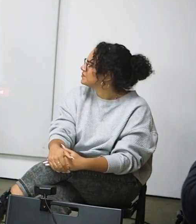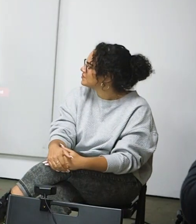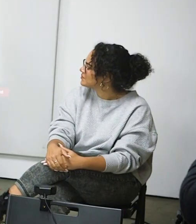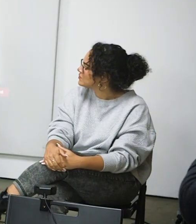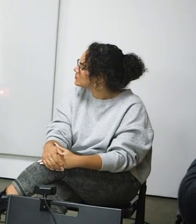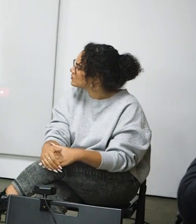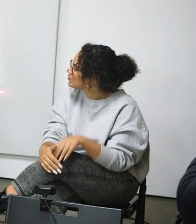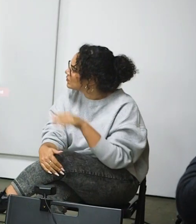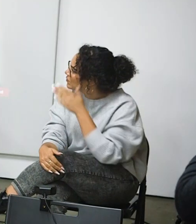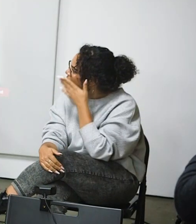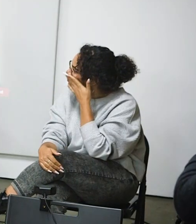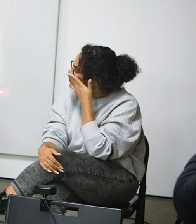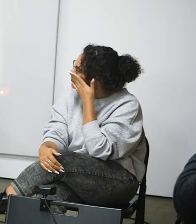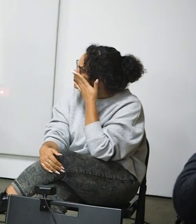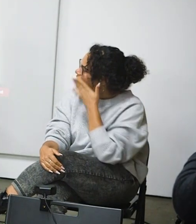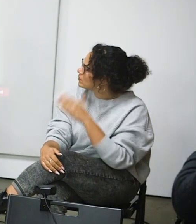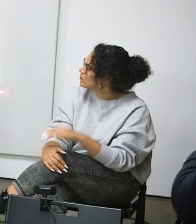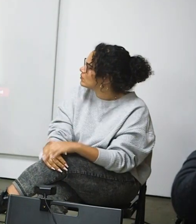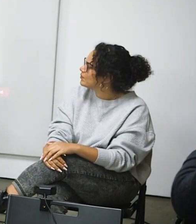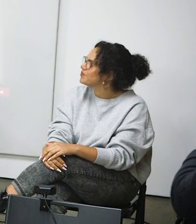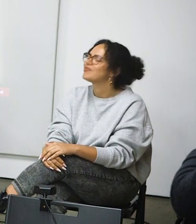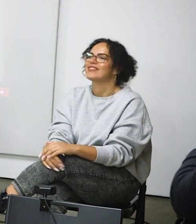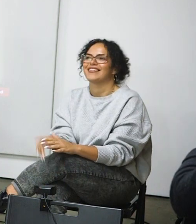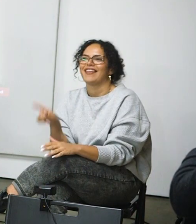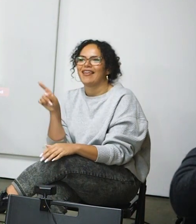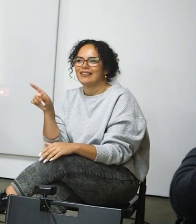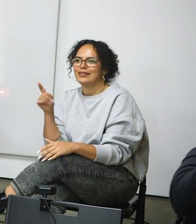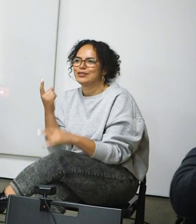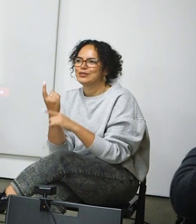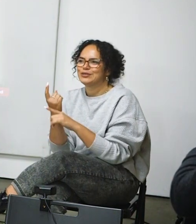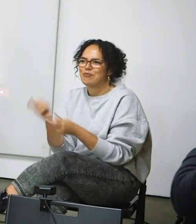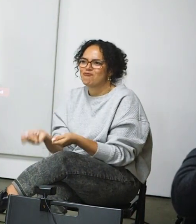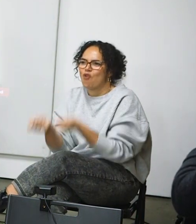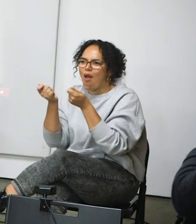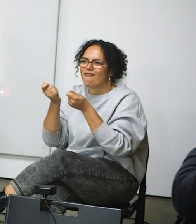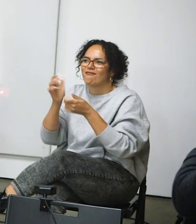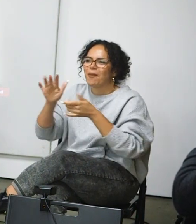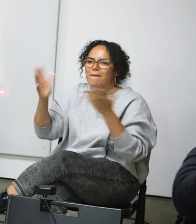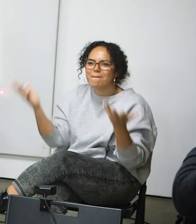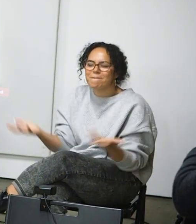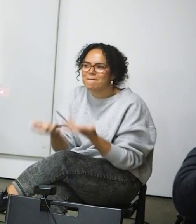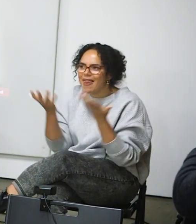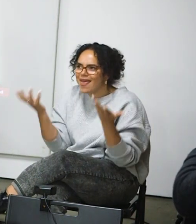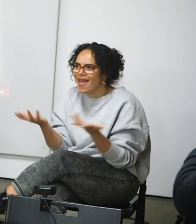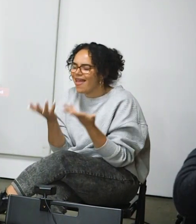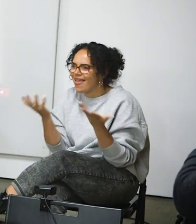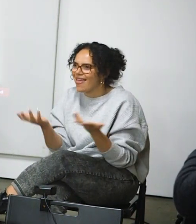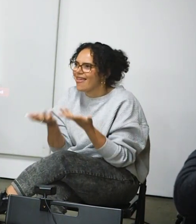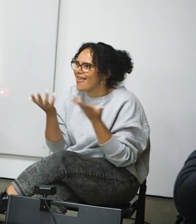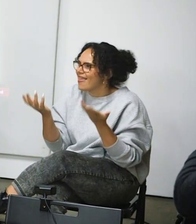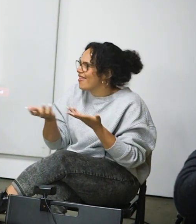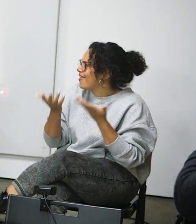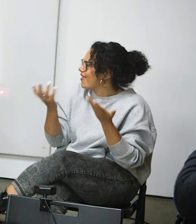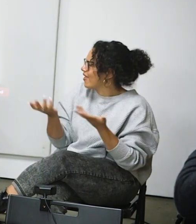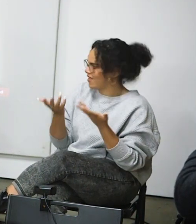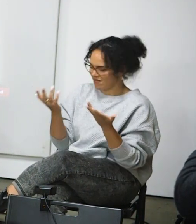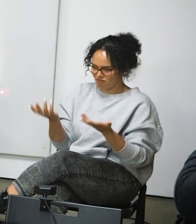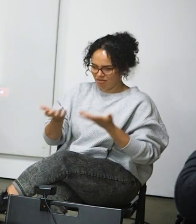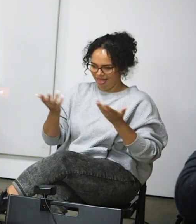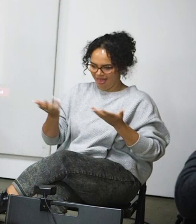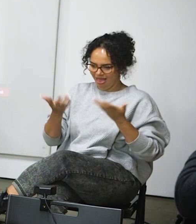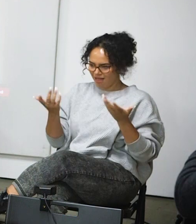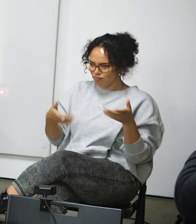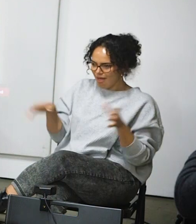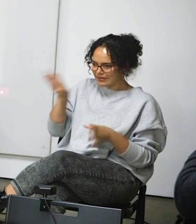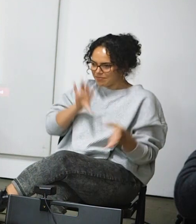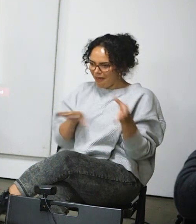And yeah, so I think actually when we're thinking about this idea of play, I think is really interesting, because I mean, Zipporah spoke about this idea of like having the freedom to experiment